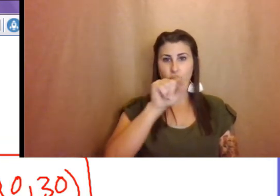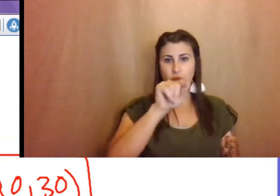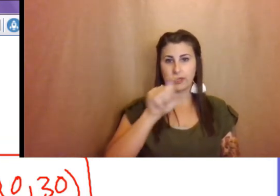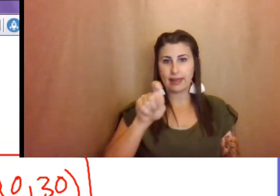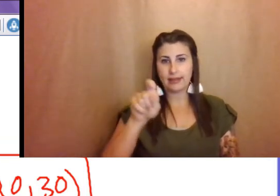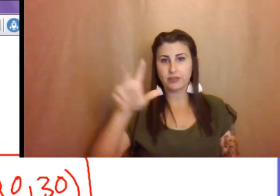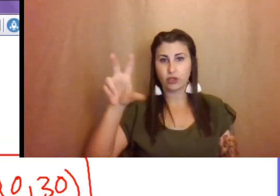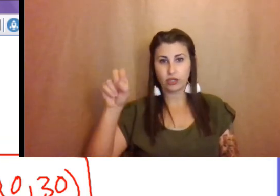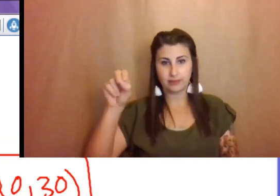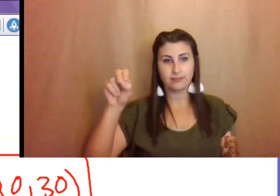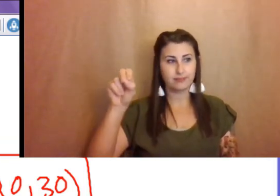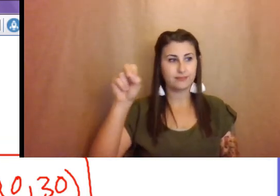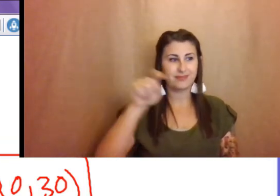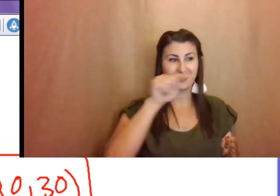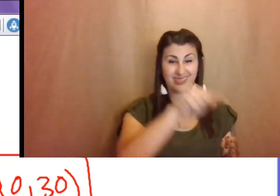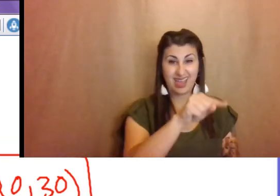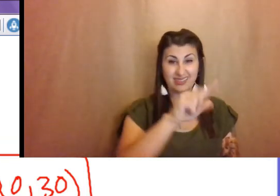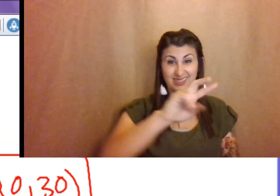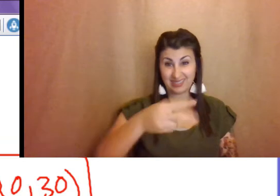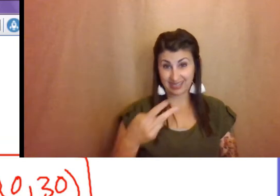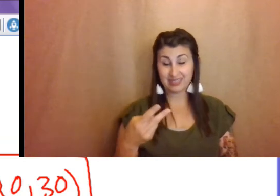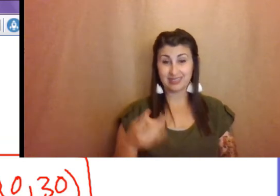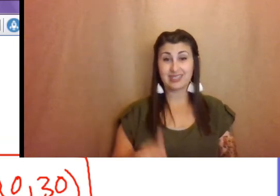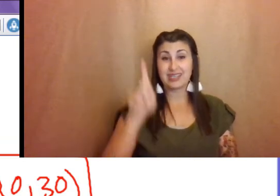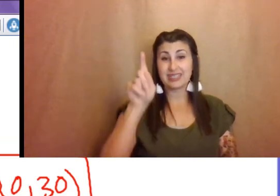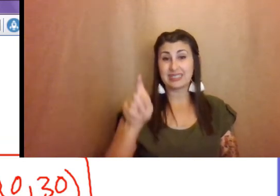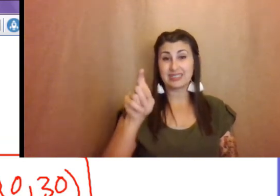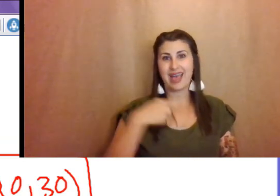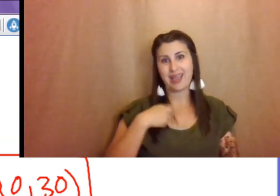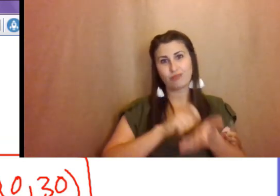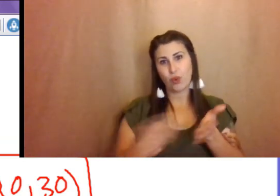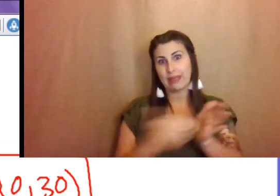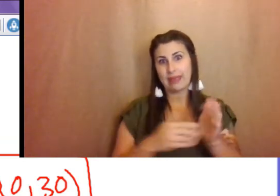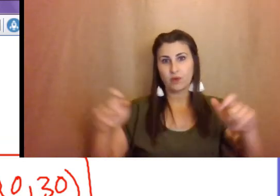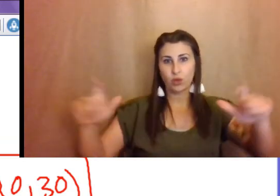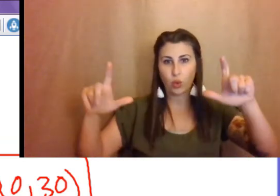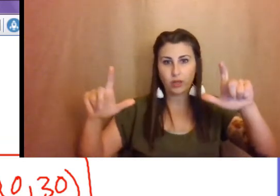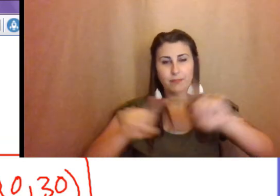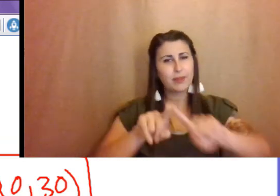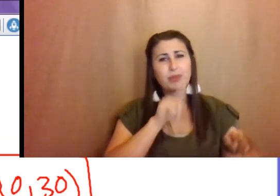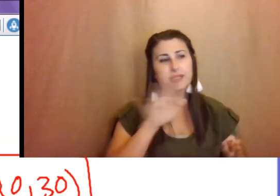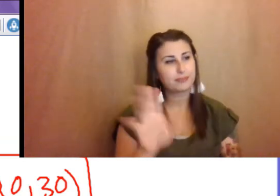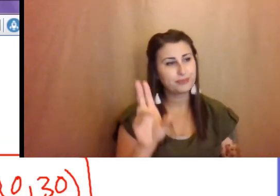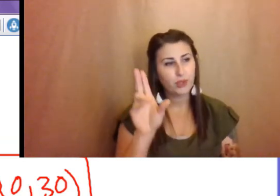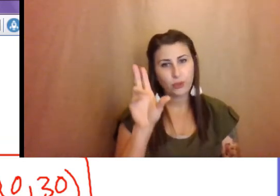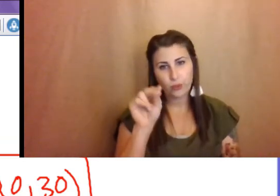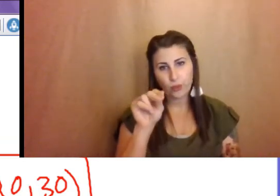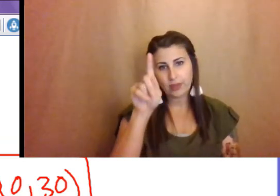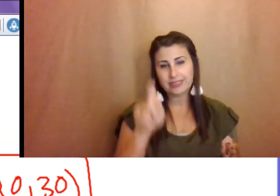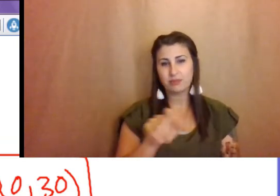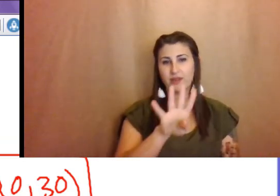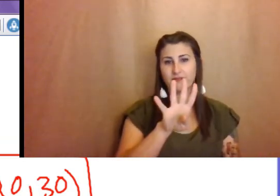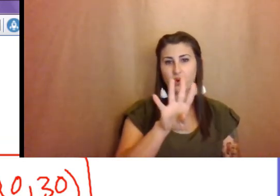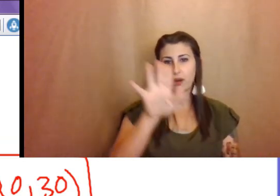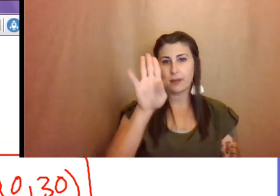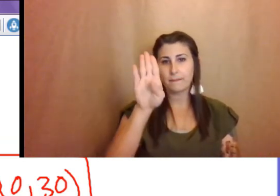one should be it right here. And here, I wrote it as a coordinate, but really it should be 4